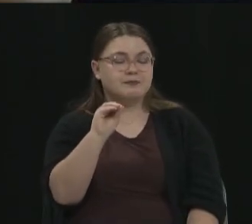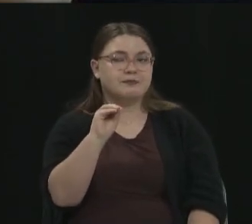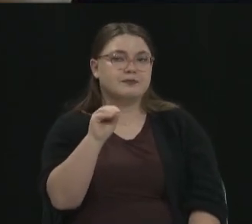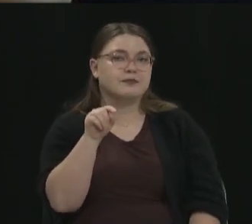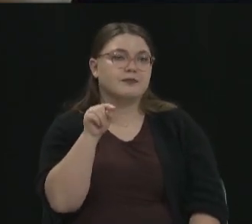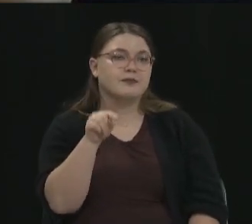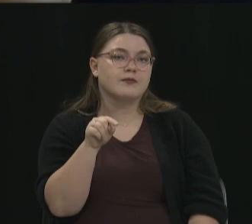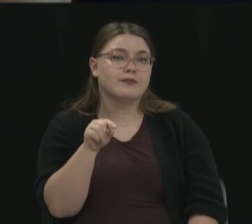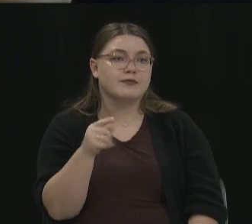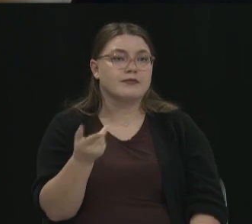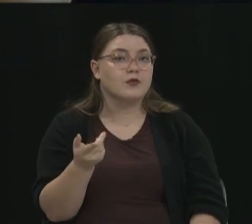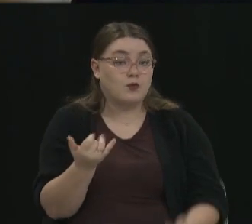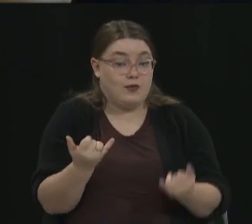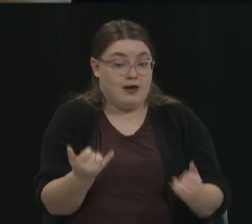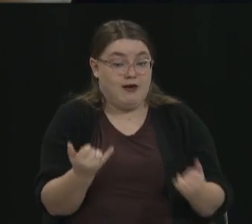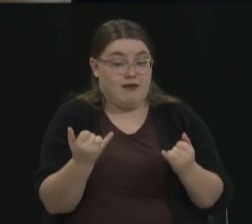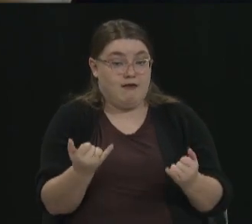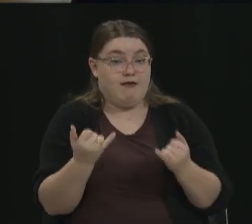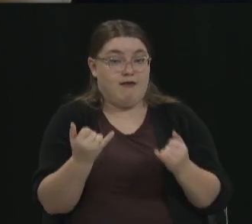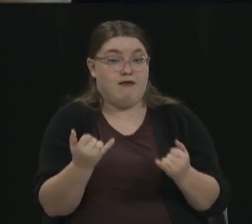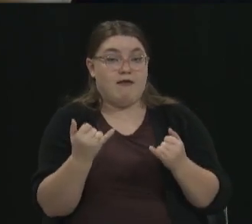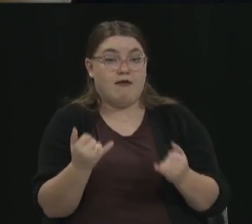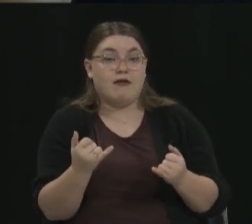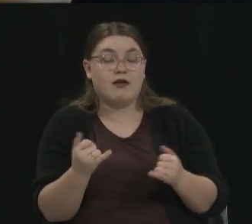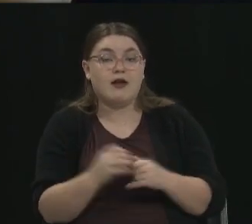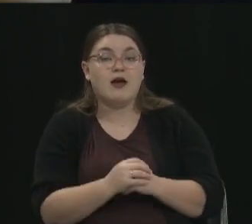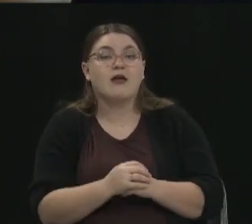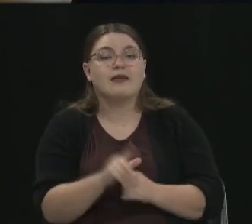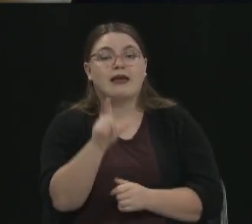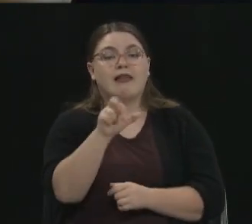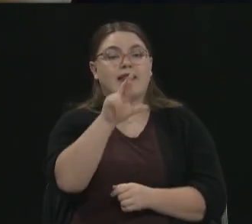the obvious thing in the news is the Larry Householder trial.